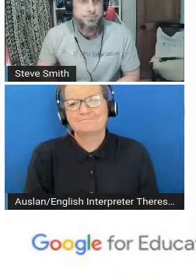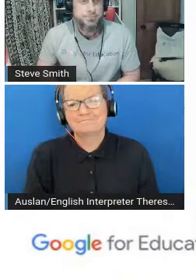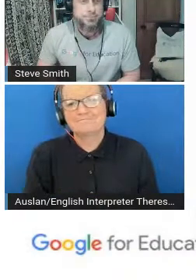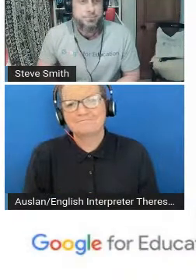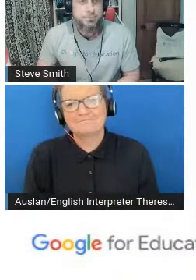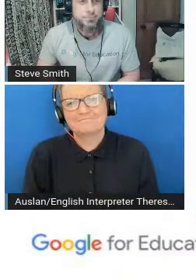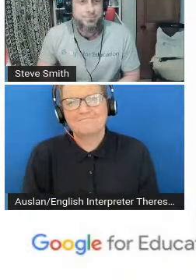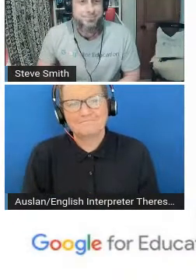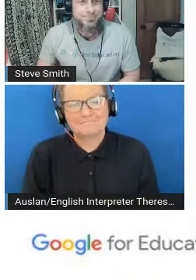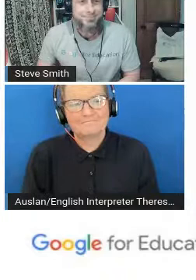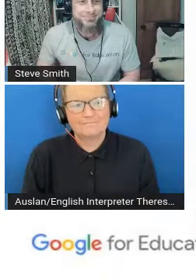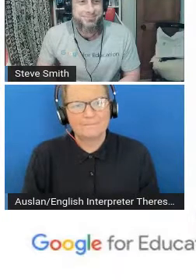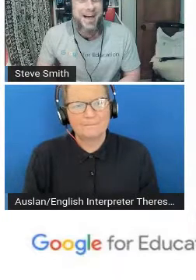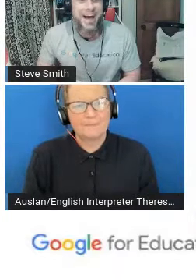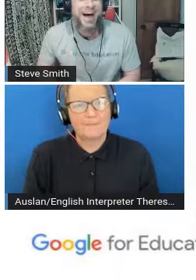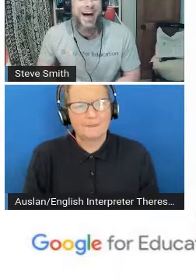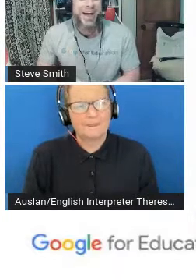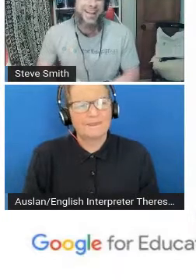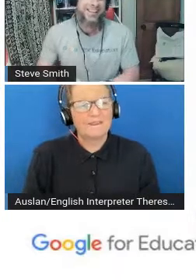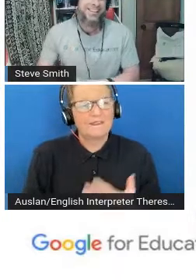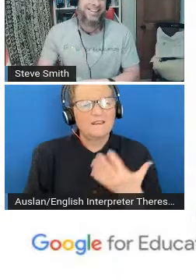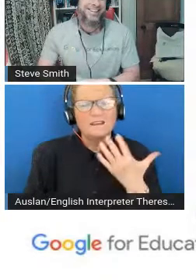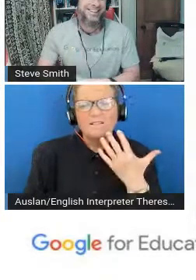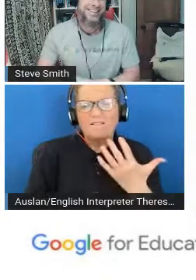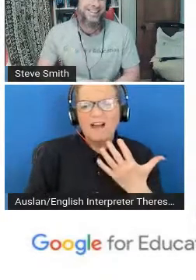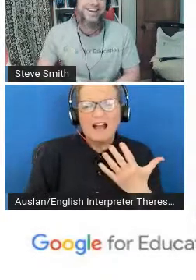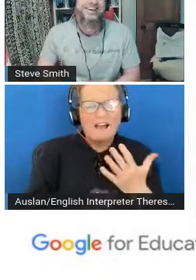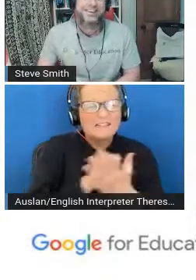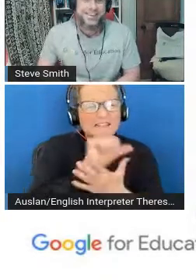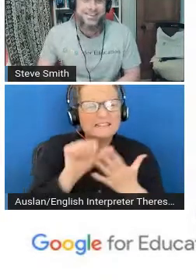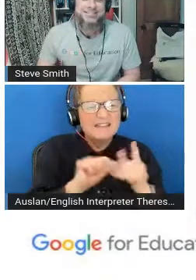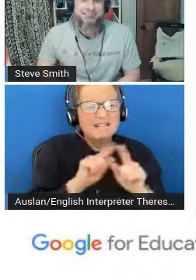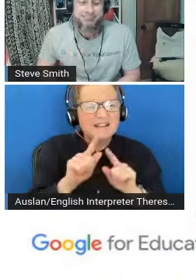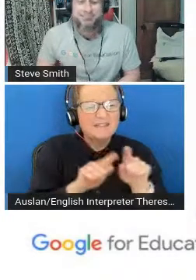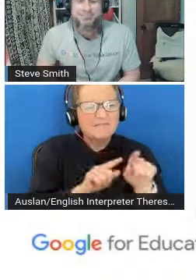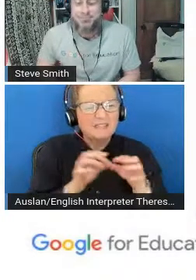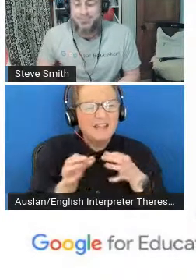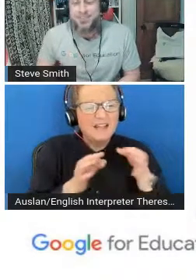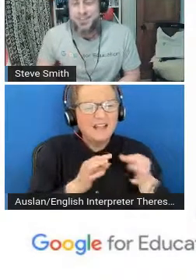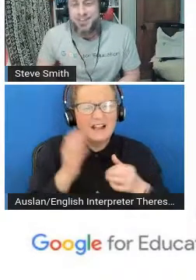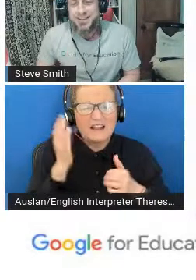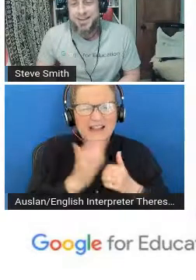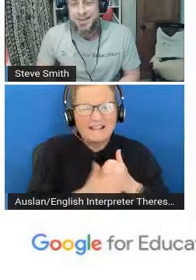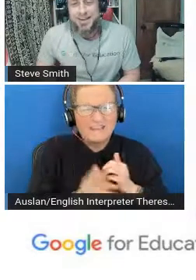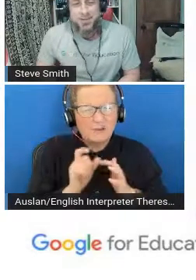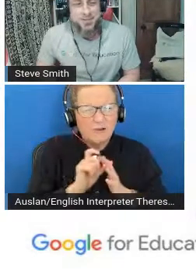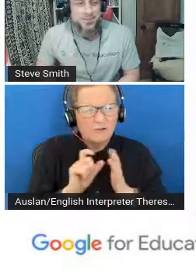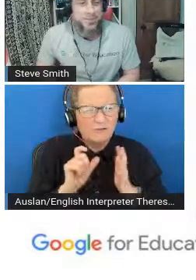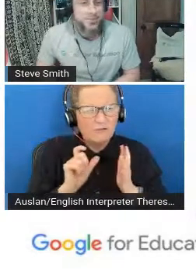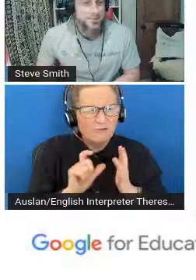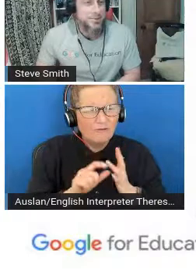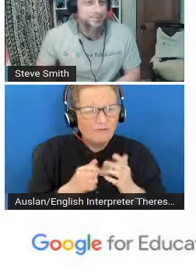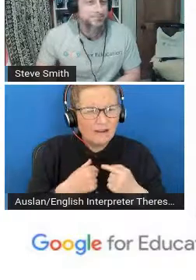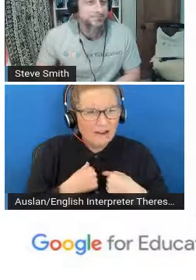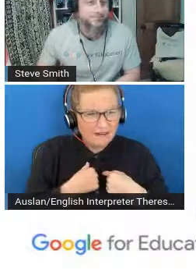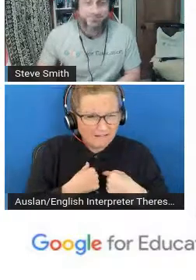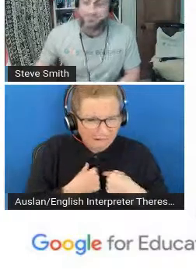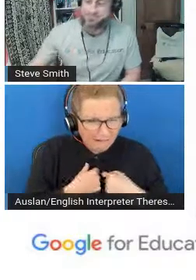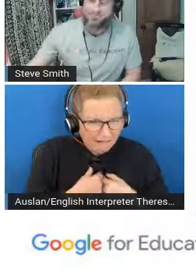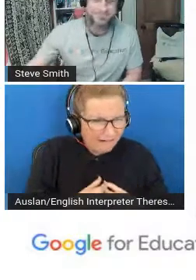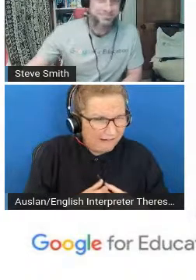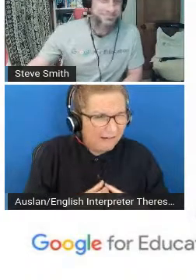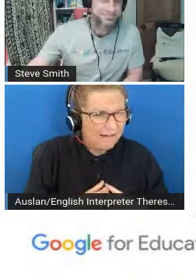don't know what you're talking about with a 5-step lesson plan. I can't imagine I ever did that as a teacher. No. Yeah, I was guilty.